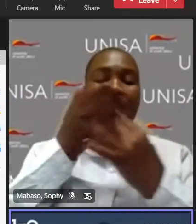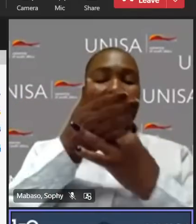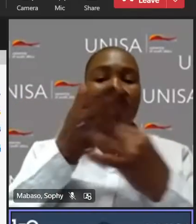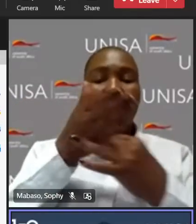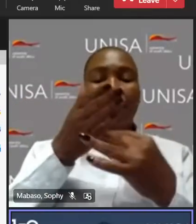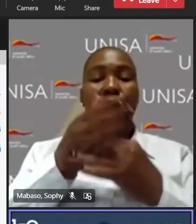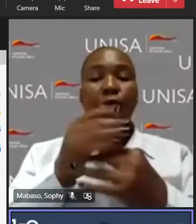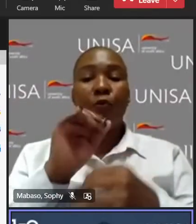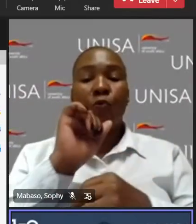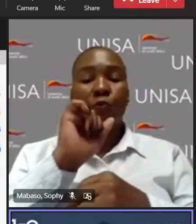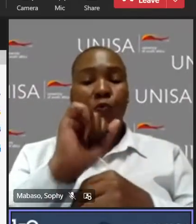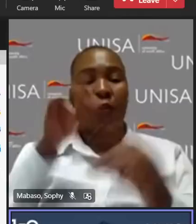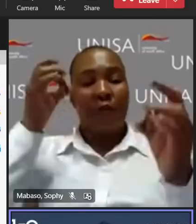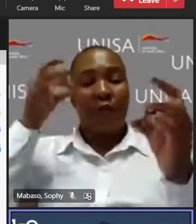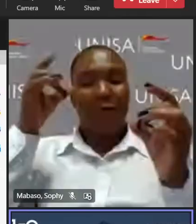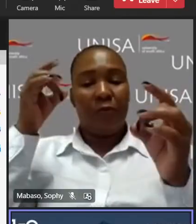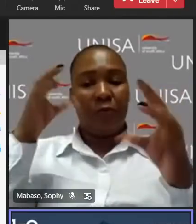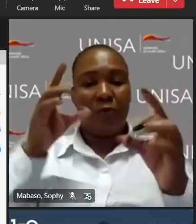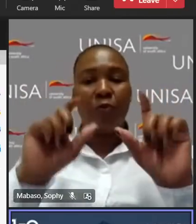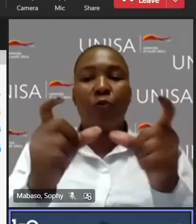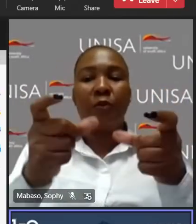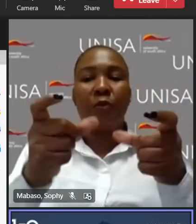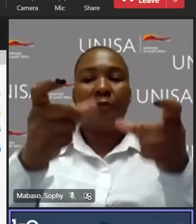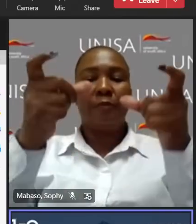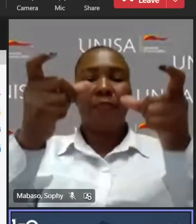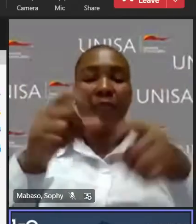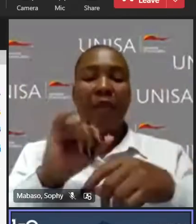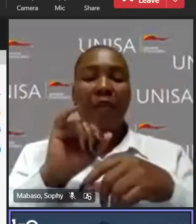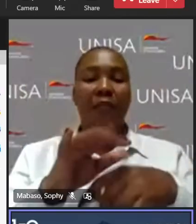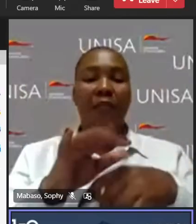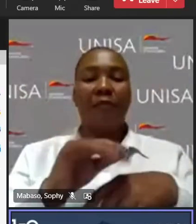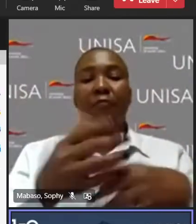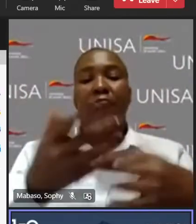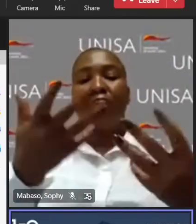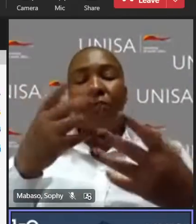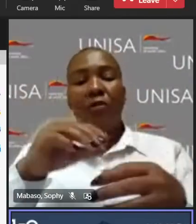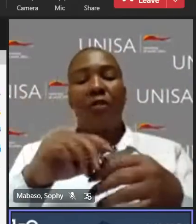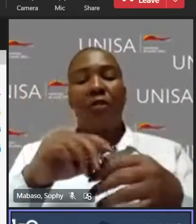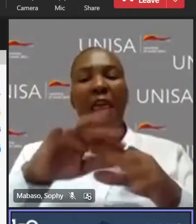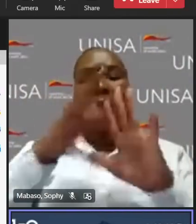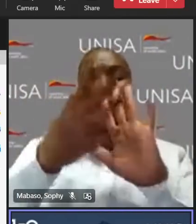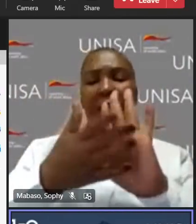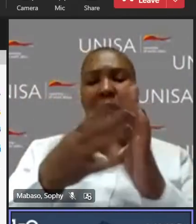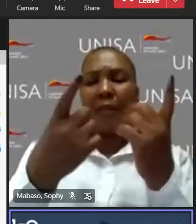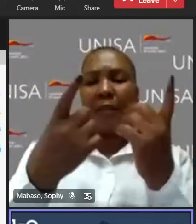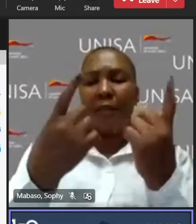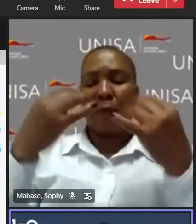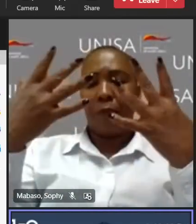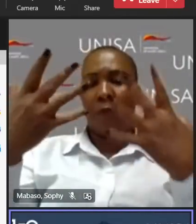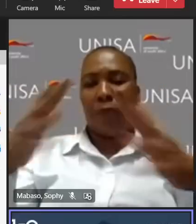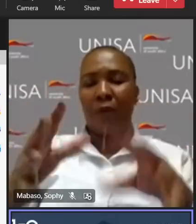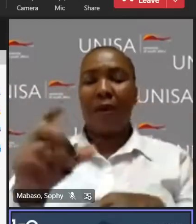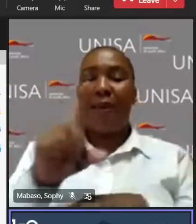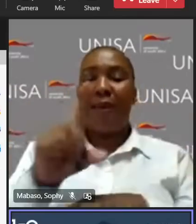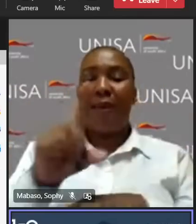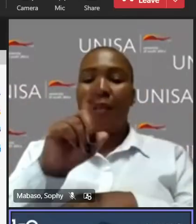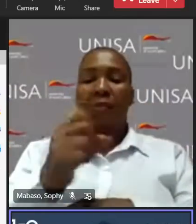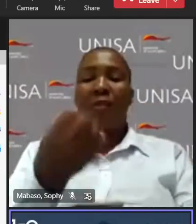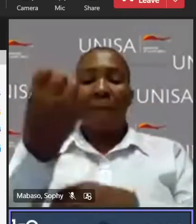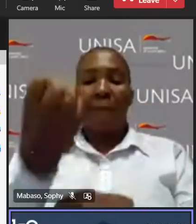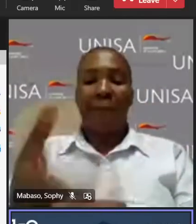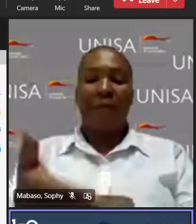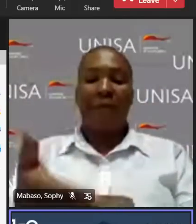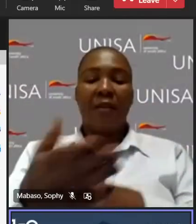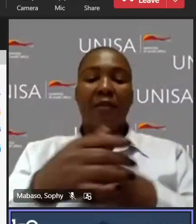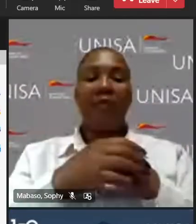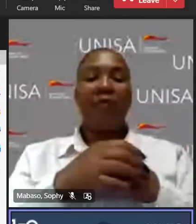assist as soon as possible. If you're sure that everything is done, you click on submit. All right, in this instance,